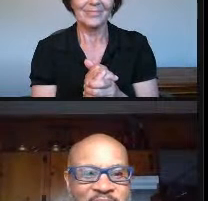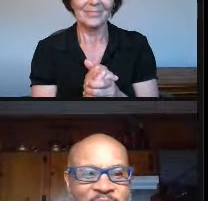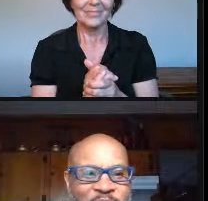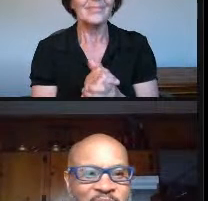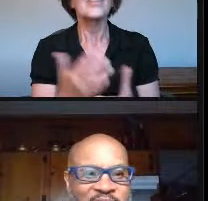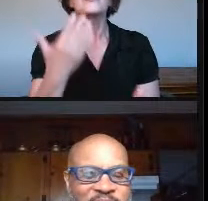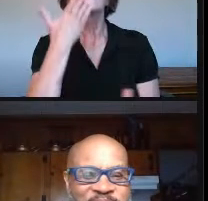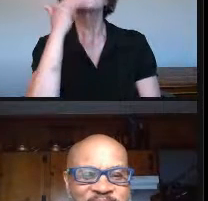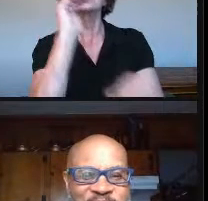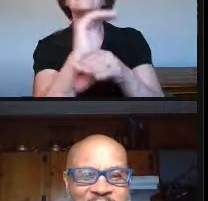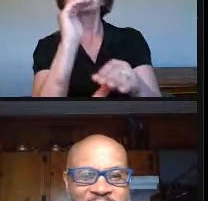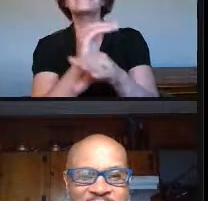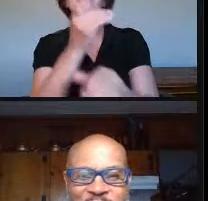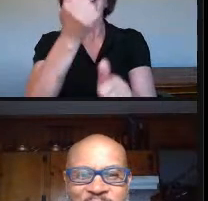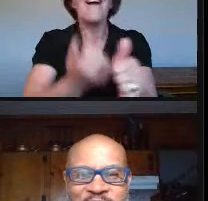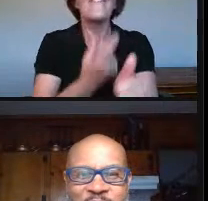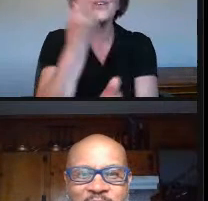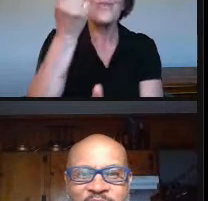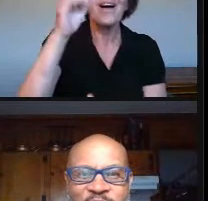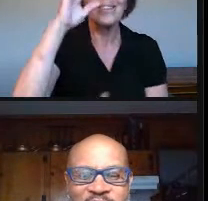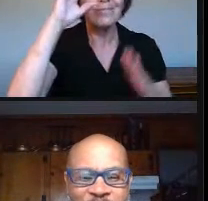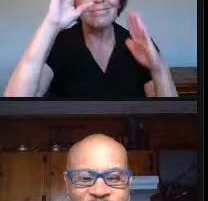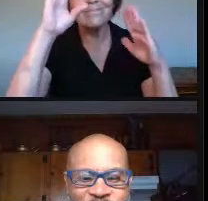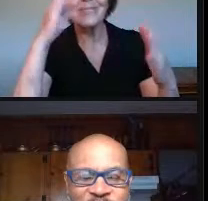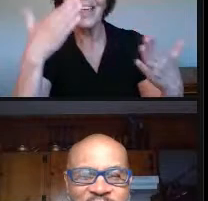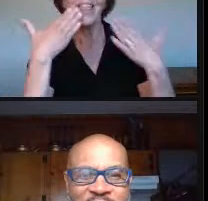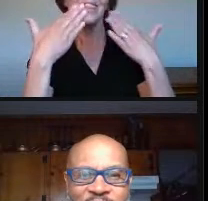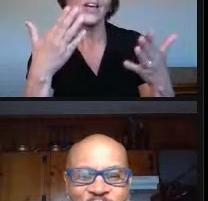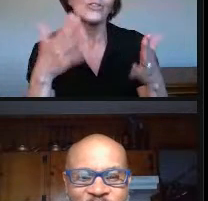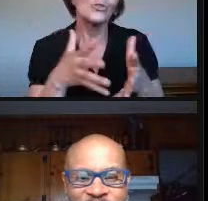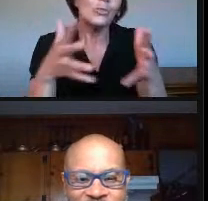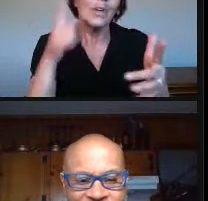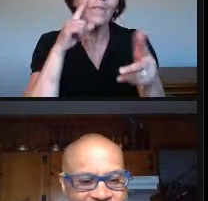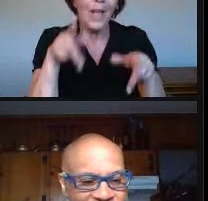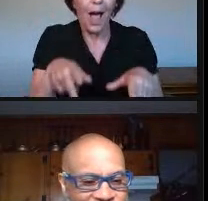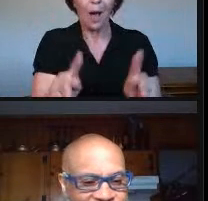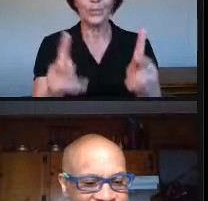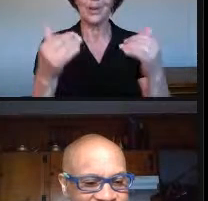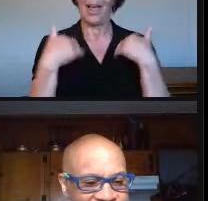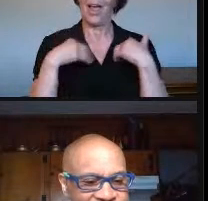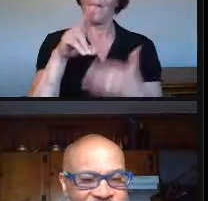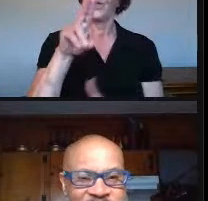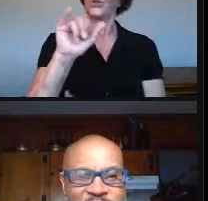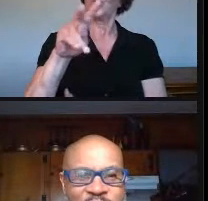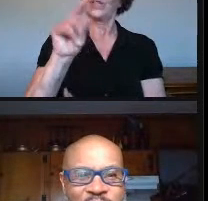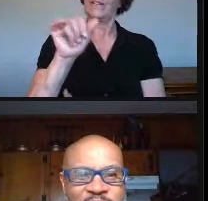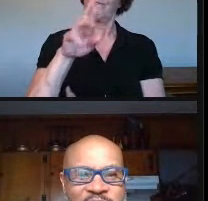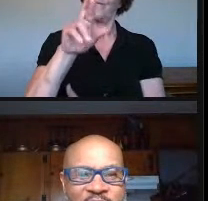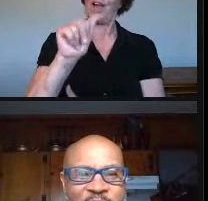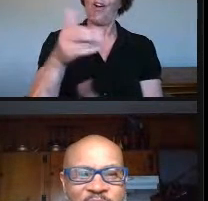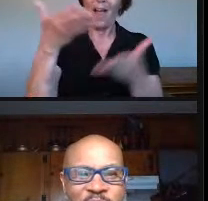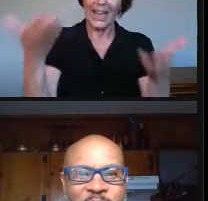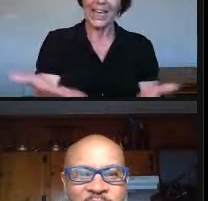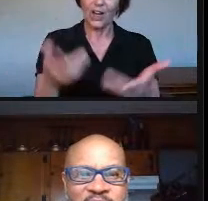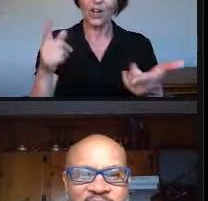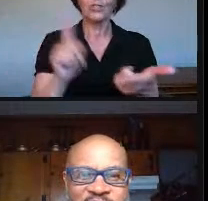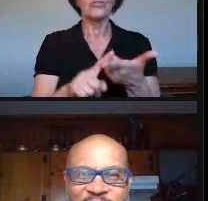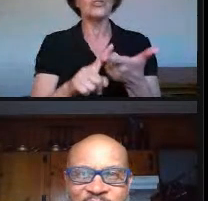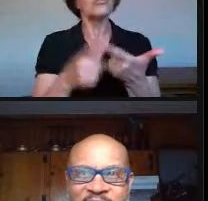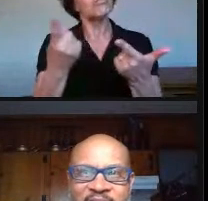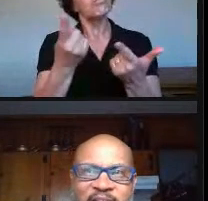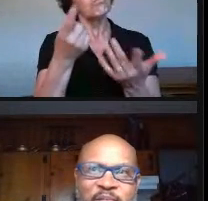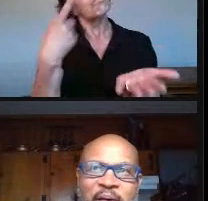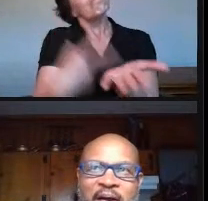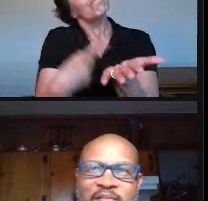Good evening, everyone. Thank you so much for the opportunity to have Univera here to talk with you a bit